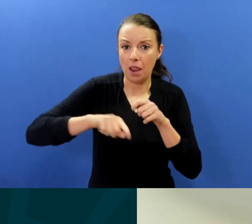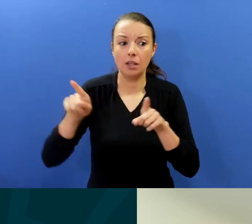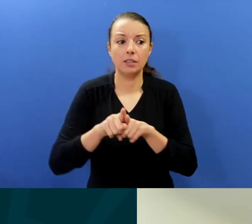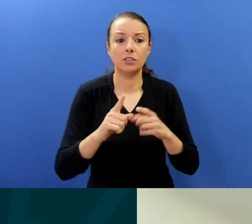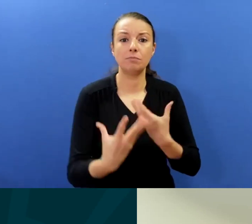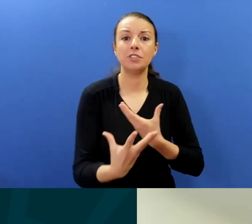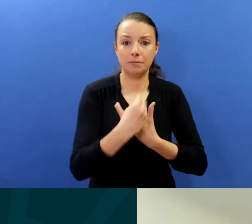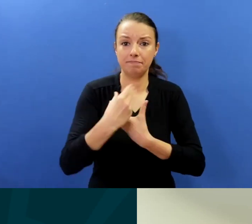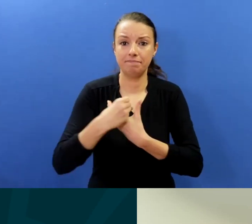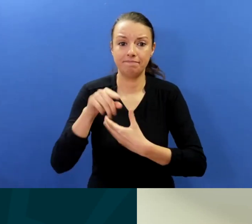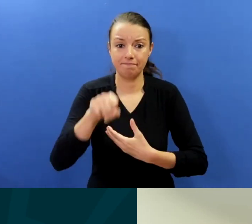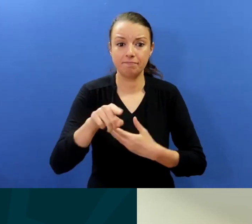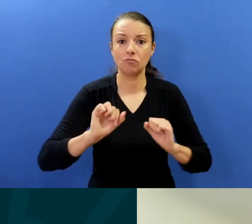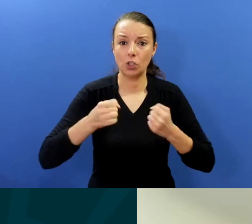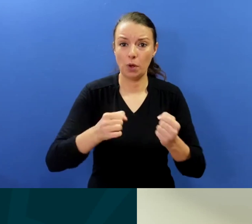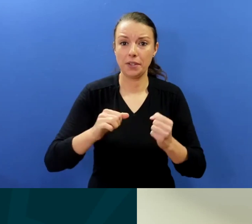developing,